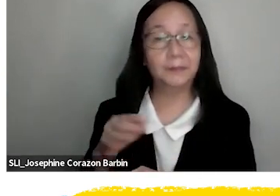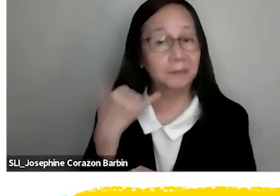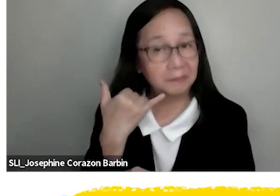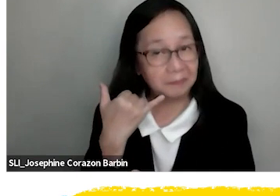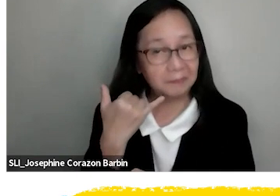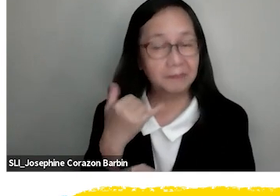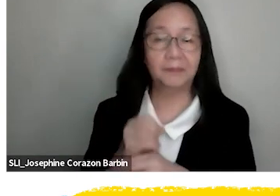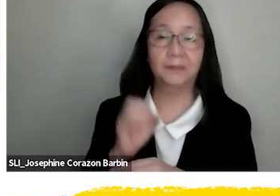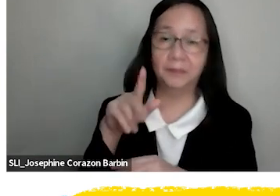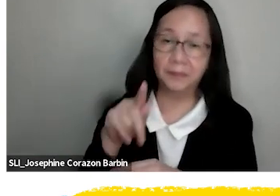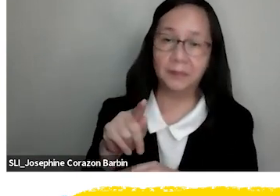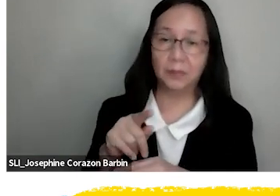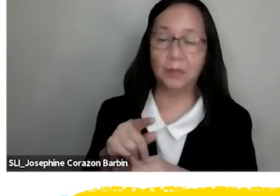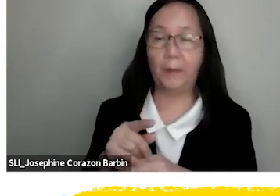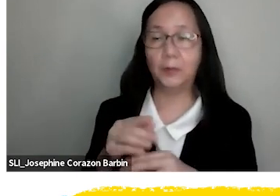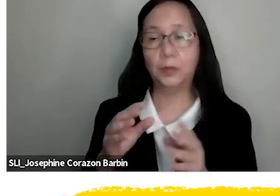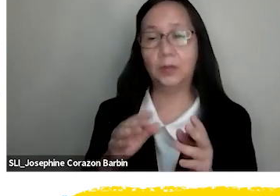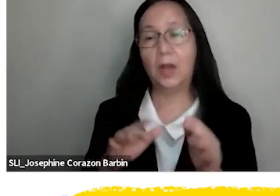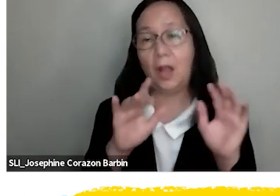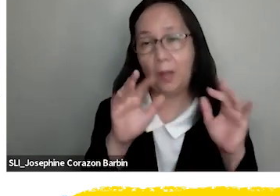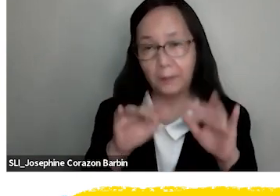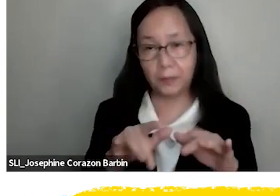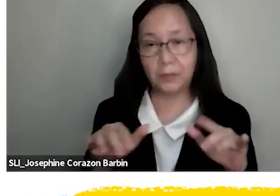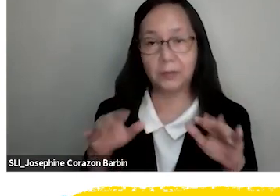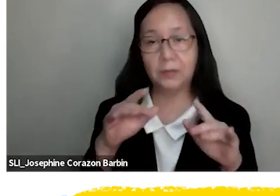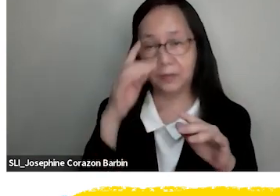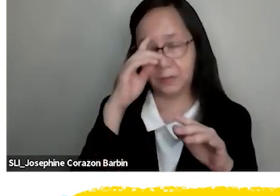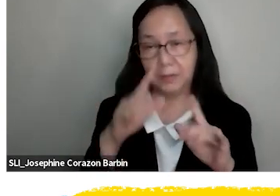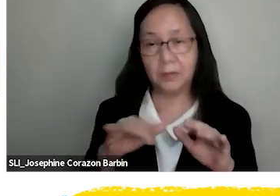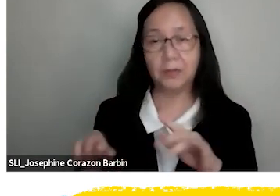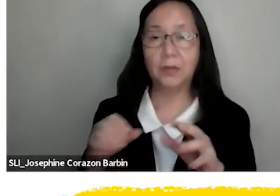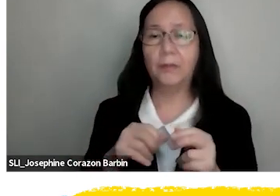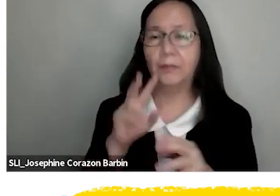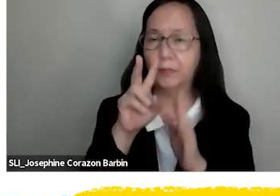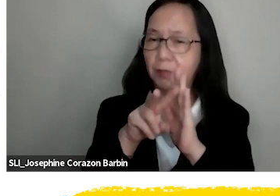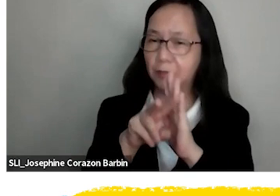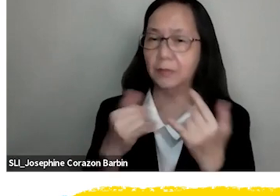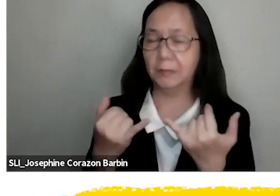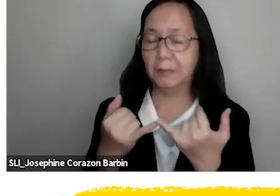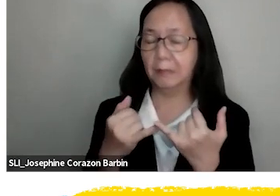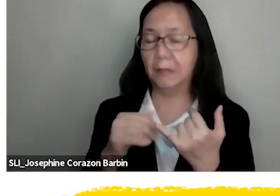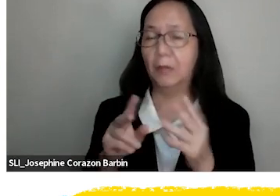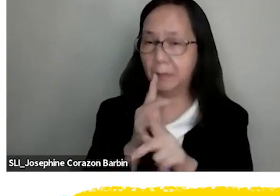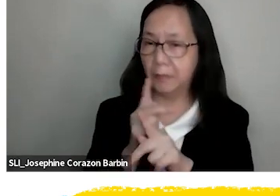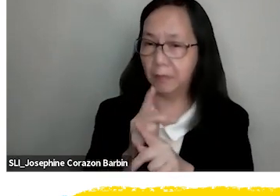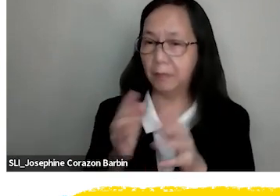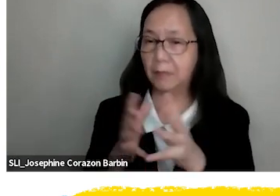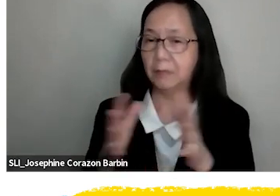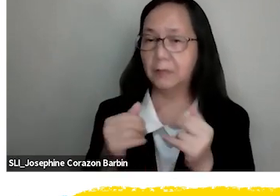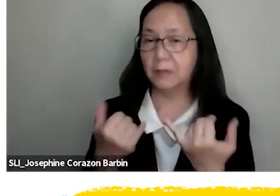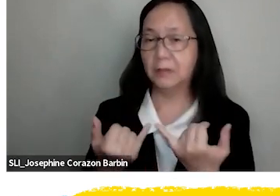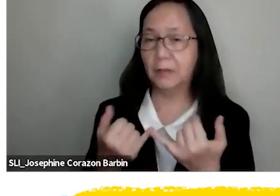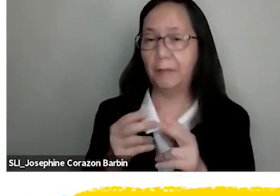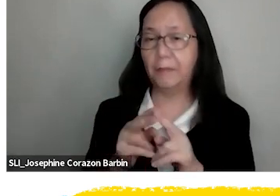telephones or computer or whatsoever, because if you monitor too much, the child will have a